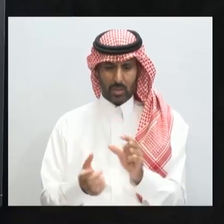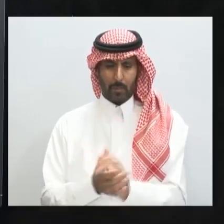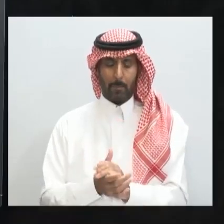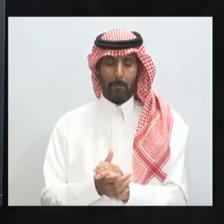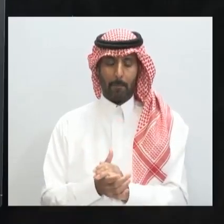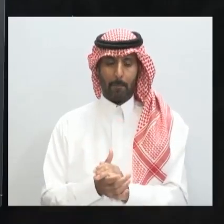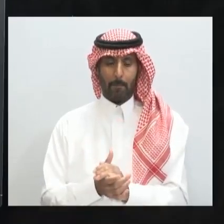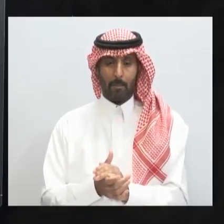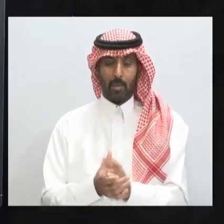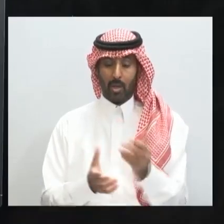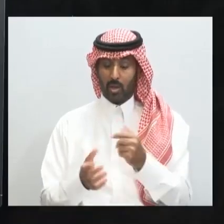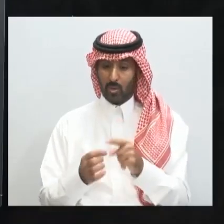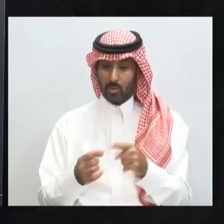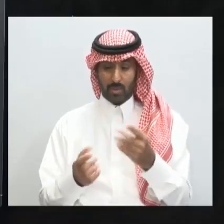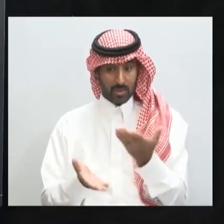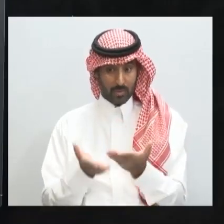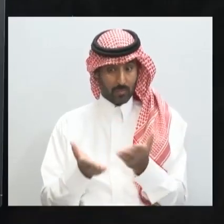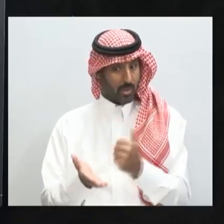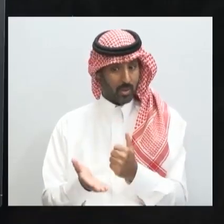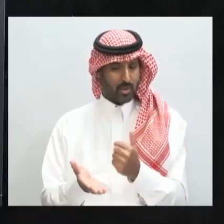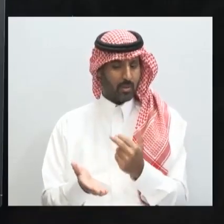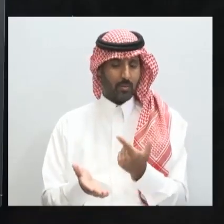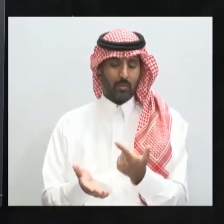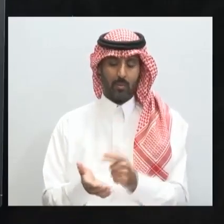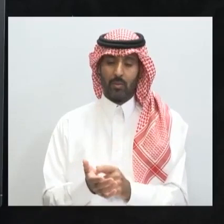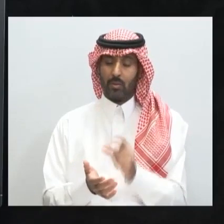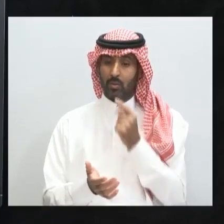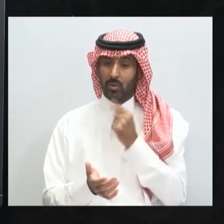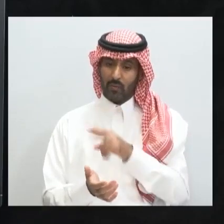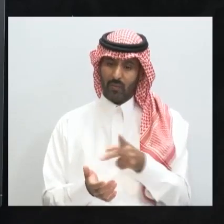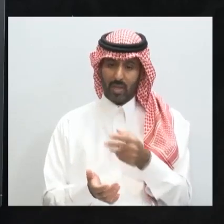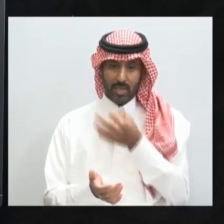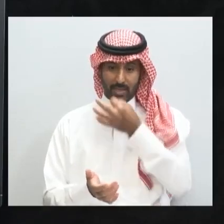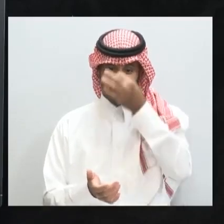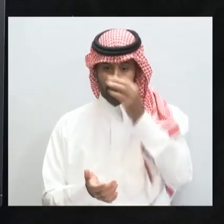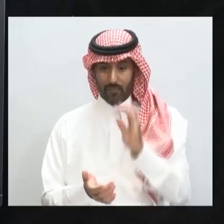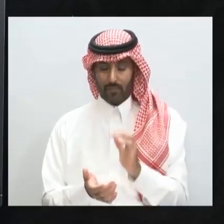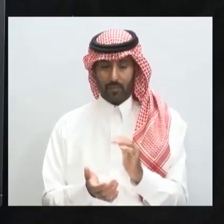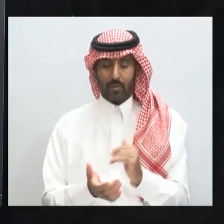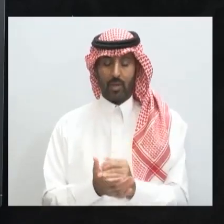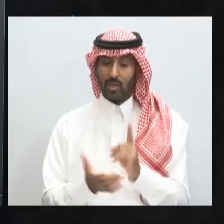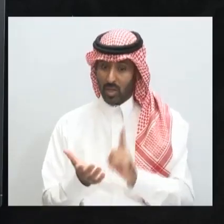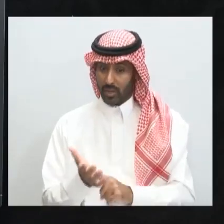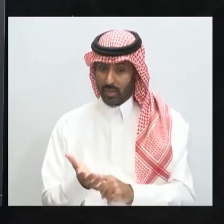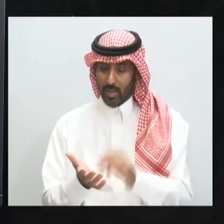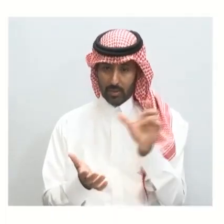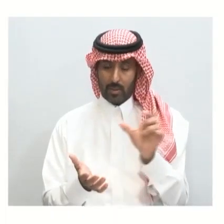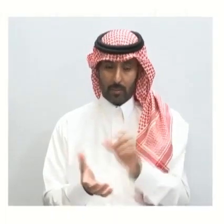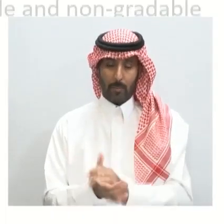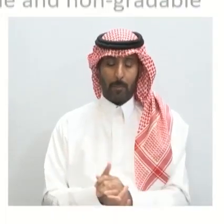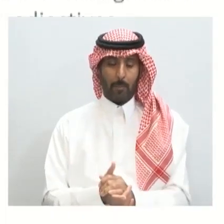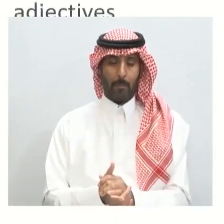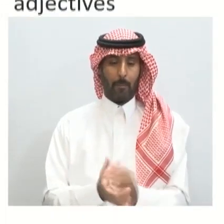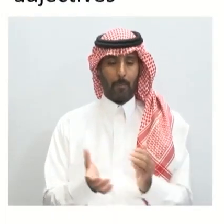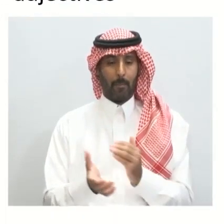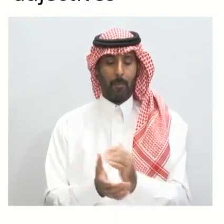that they cannot be measured. We have different adjectives and also different intensifiers as well. Moving